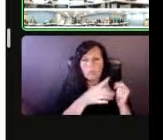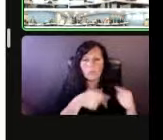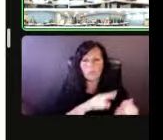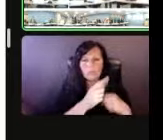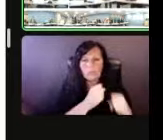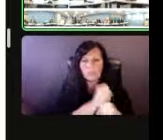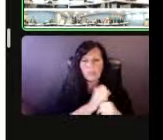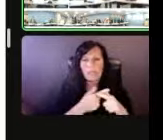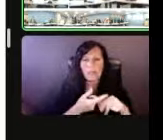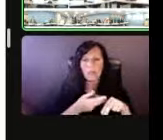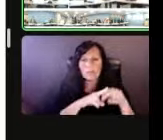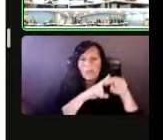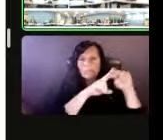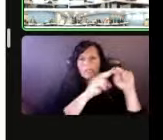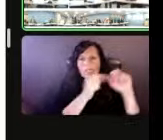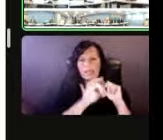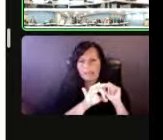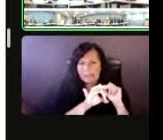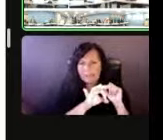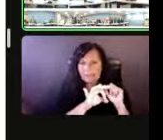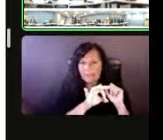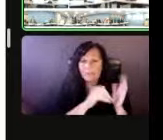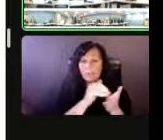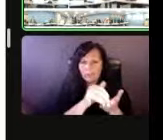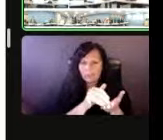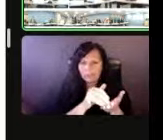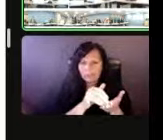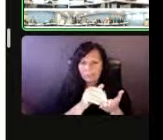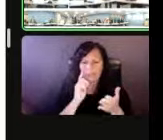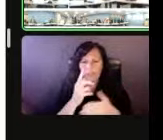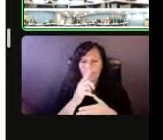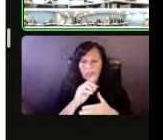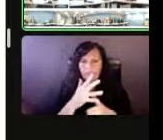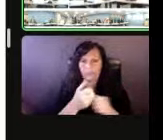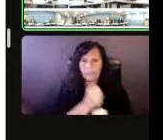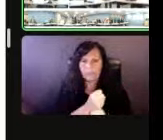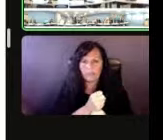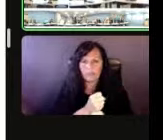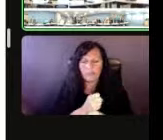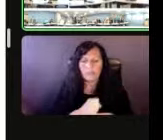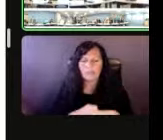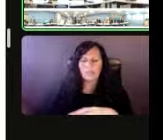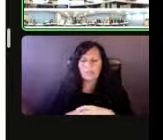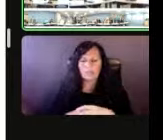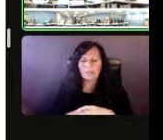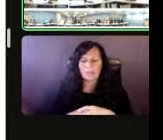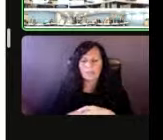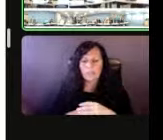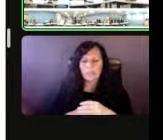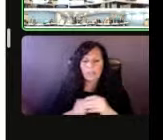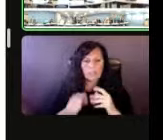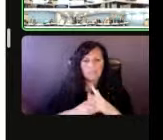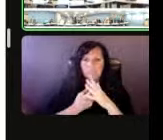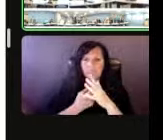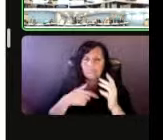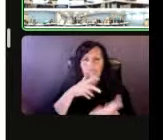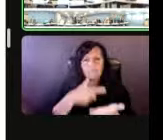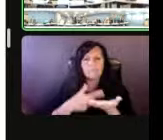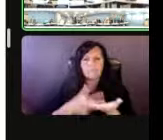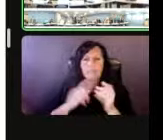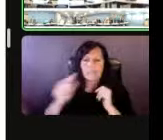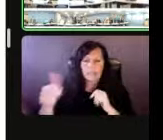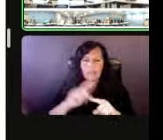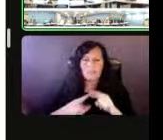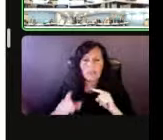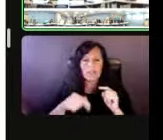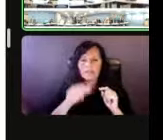approximately 19 million in year five. And just right up front, we'll be talking about it a little bit later, this does not